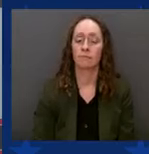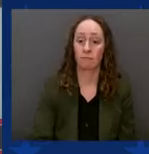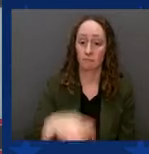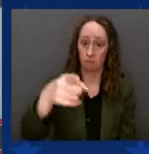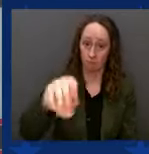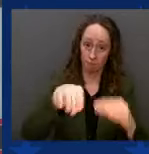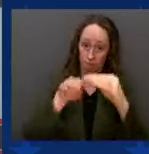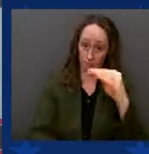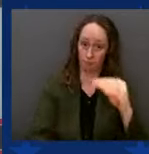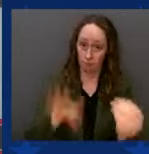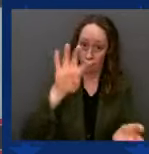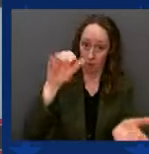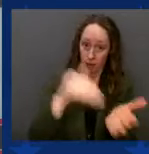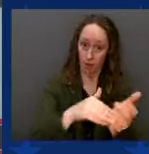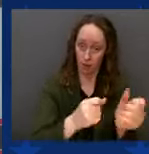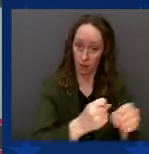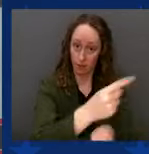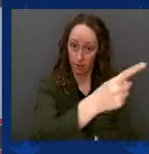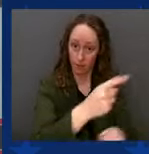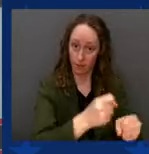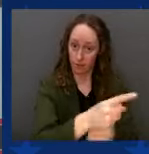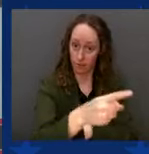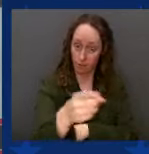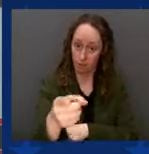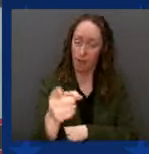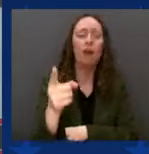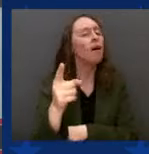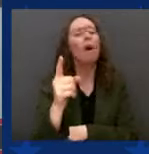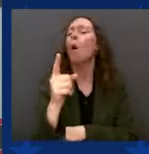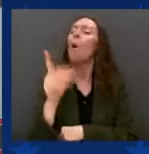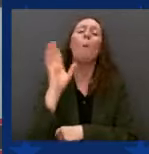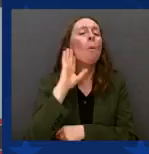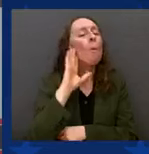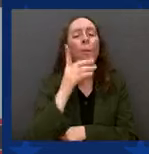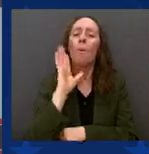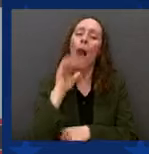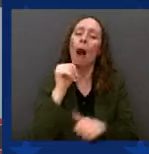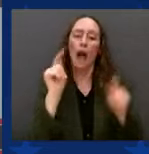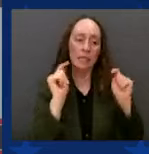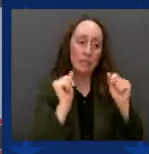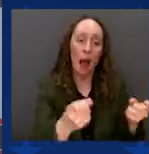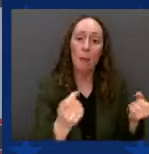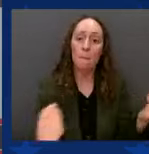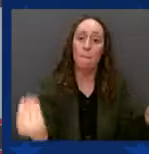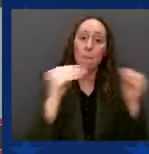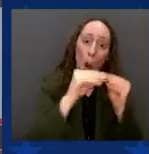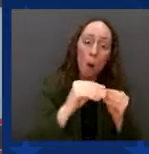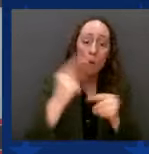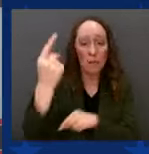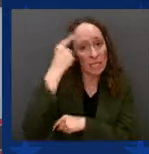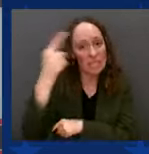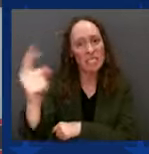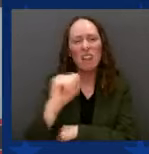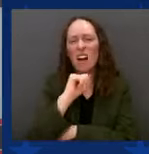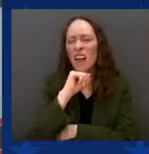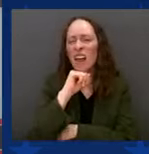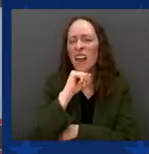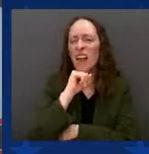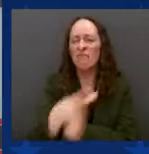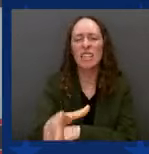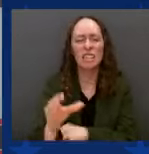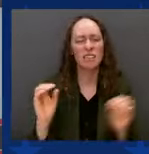will see a penny in federal taxes go up, not a single penny. Now, why did I do it $400,000? Because I doubt anybody here makes